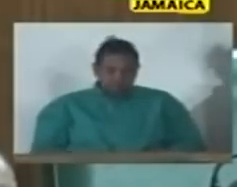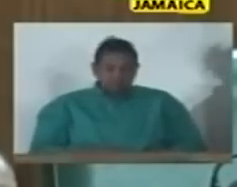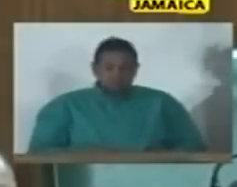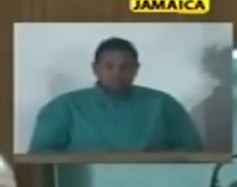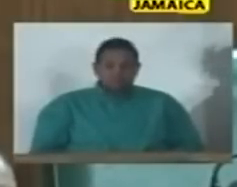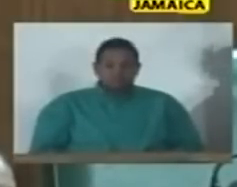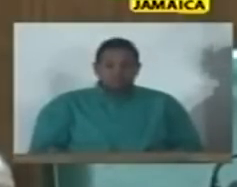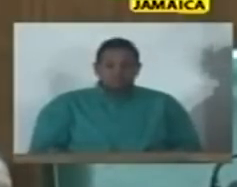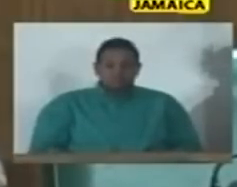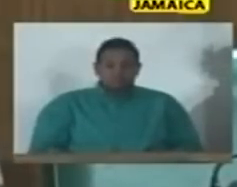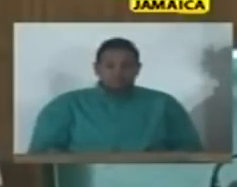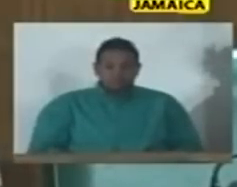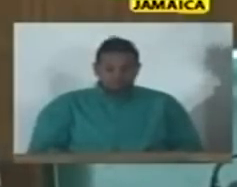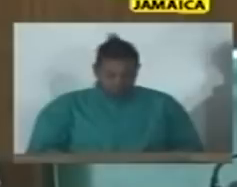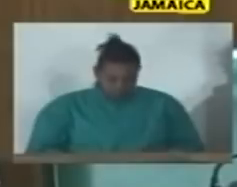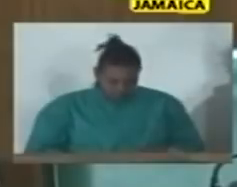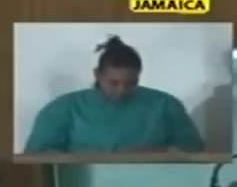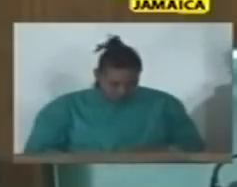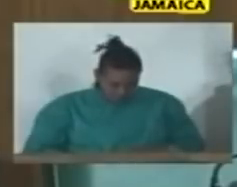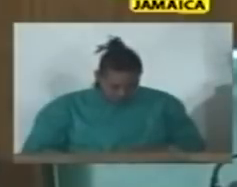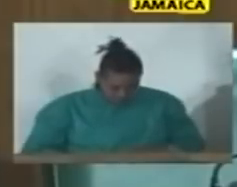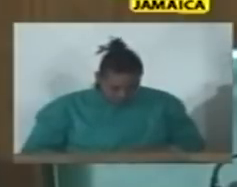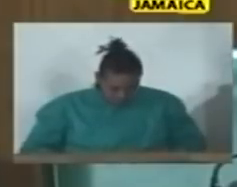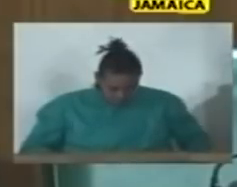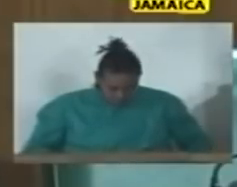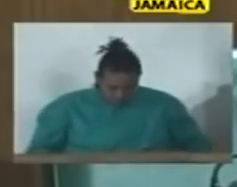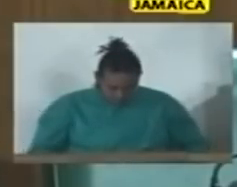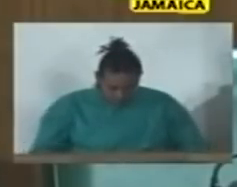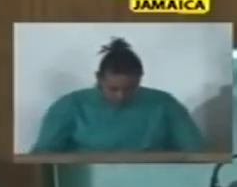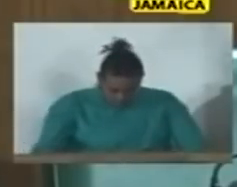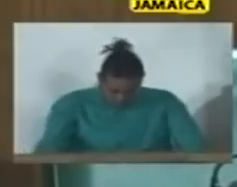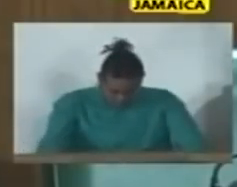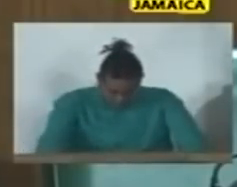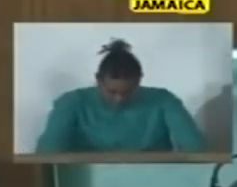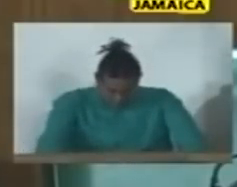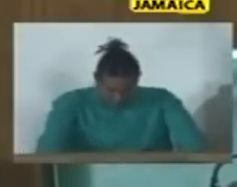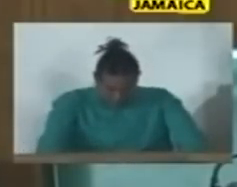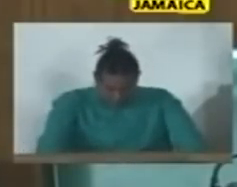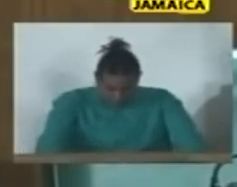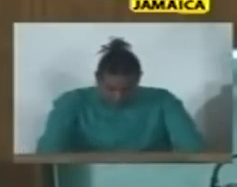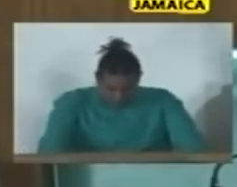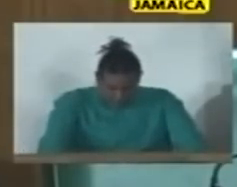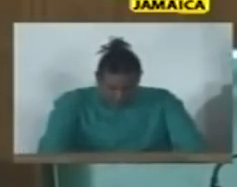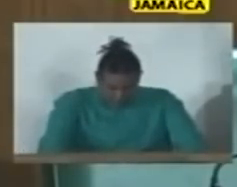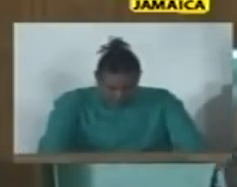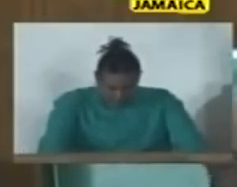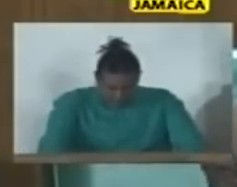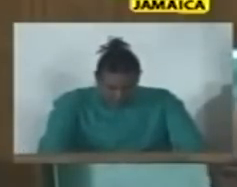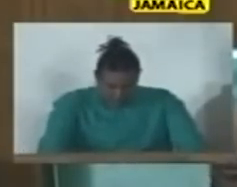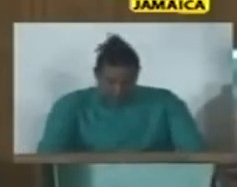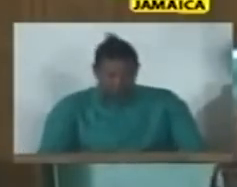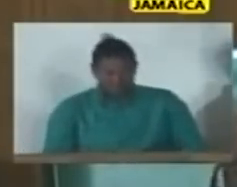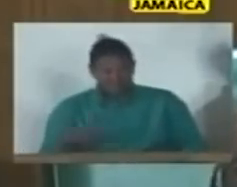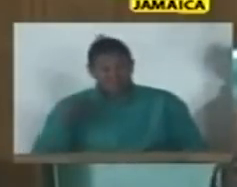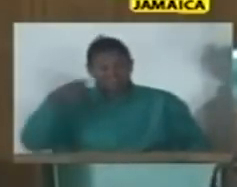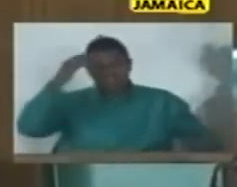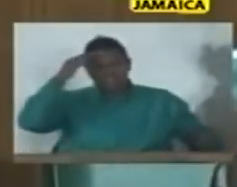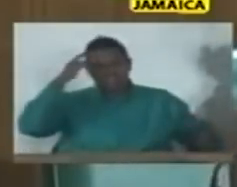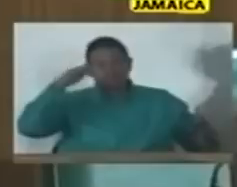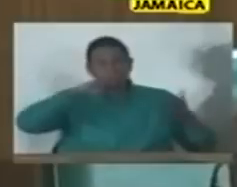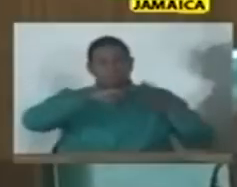I think that this calls for some deeper